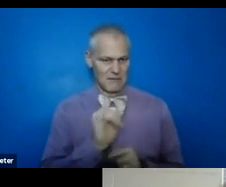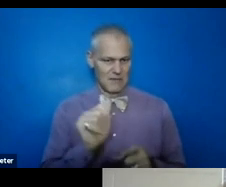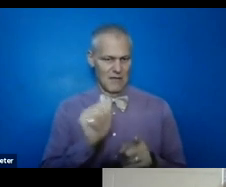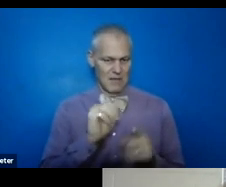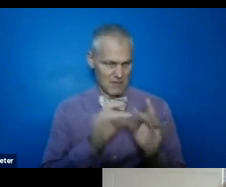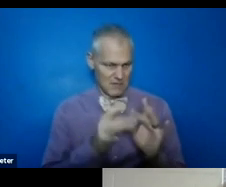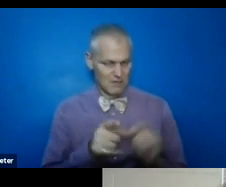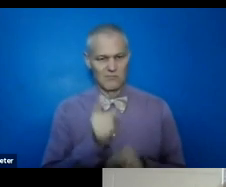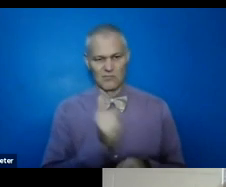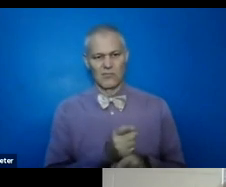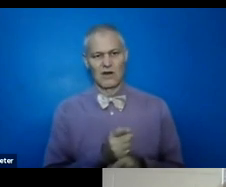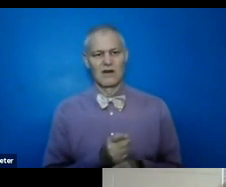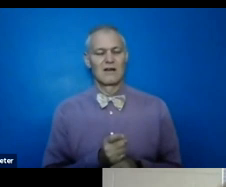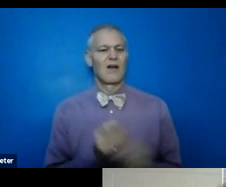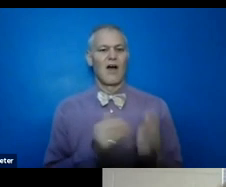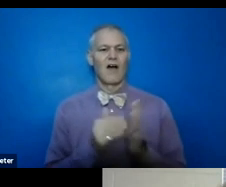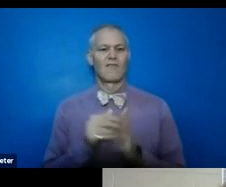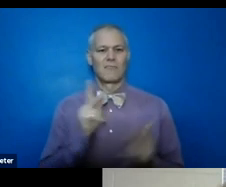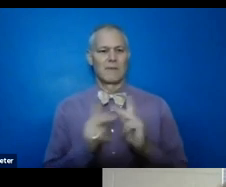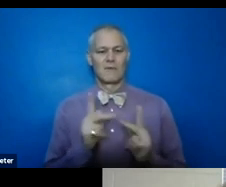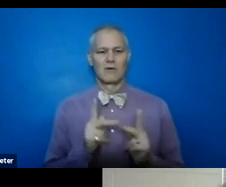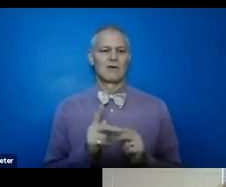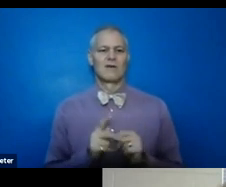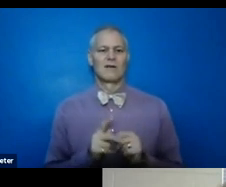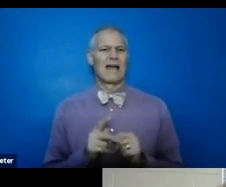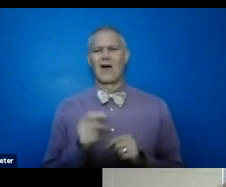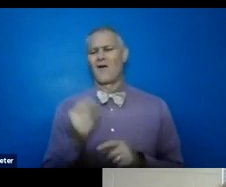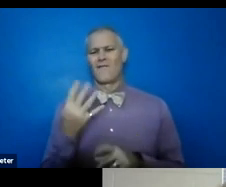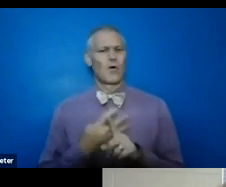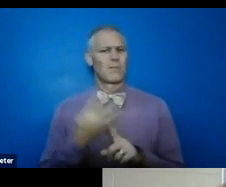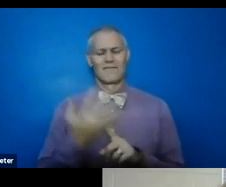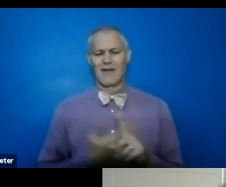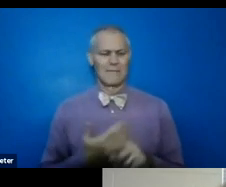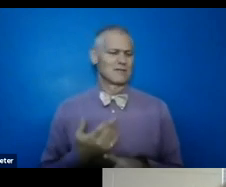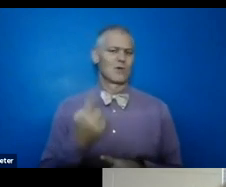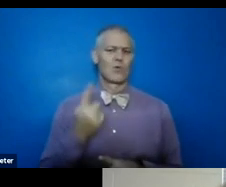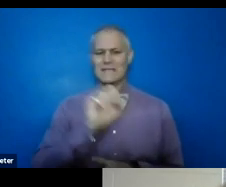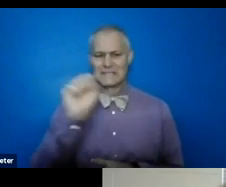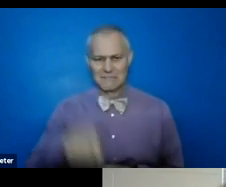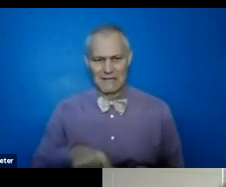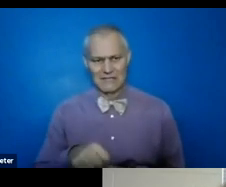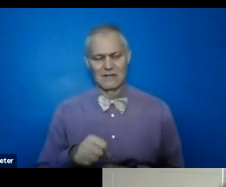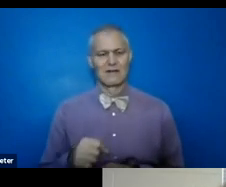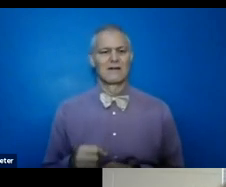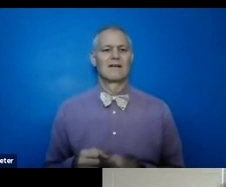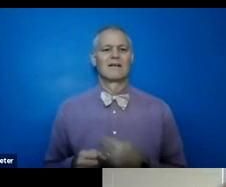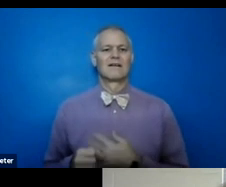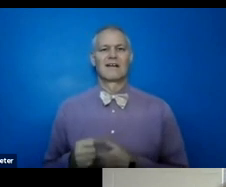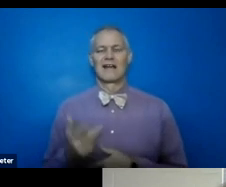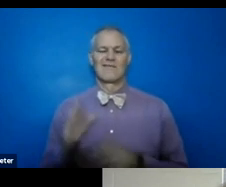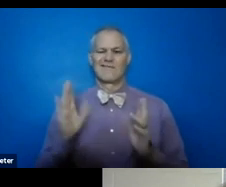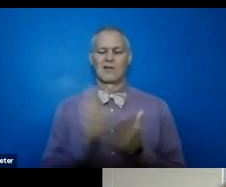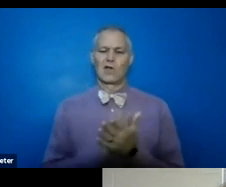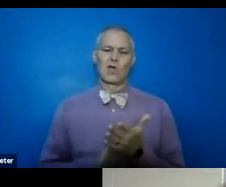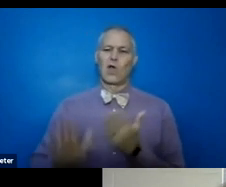you're quite often getting people who can commit for only like 4 or 5 months or one semester. They kind of do the volunteer thing as kind of a college credit